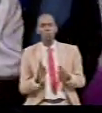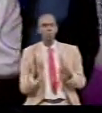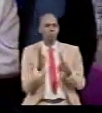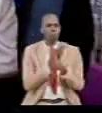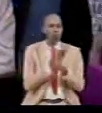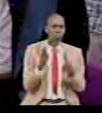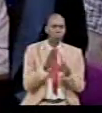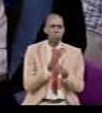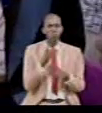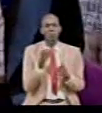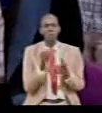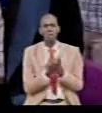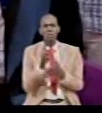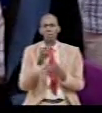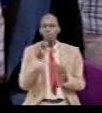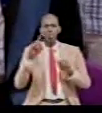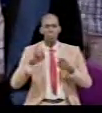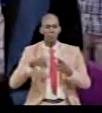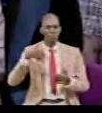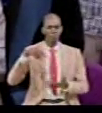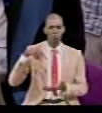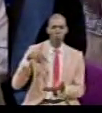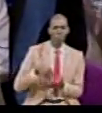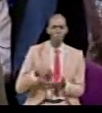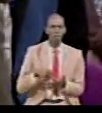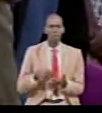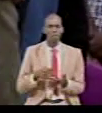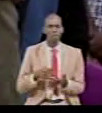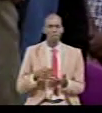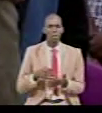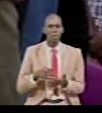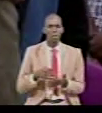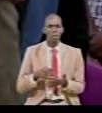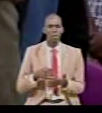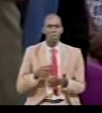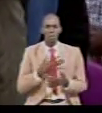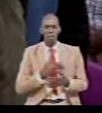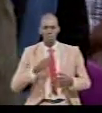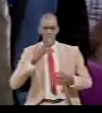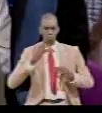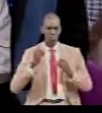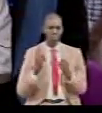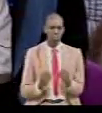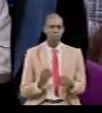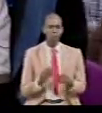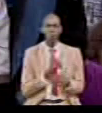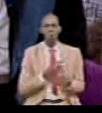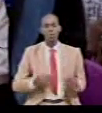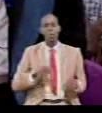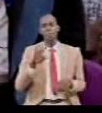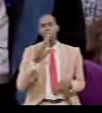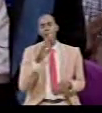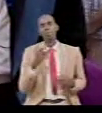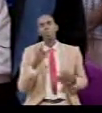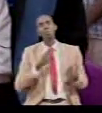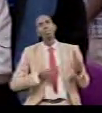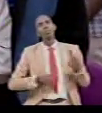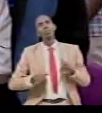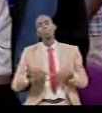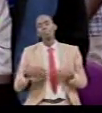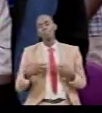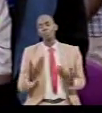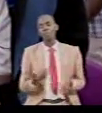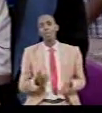take a stand and be immovable. And you're saying, I